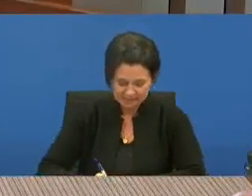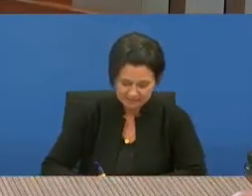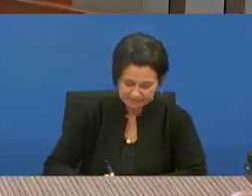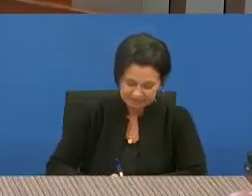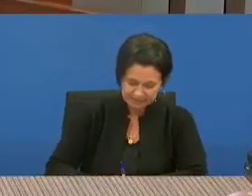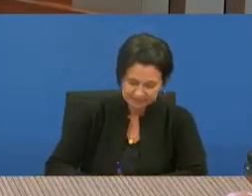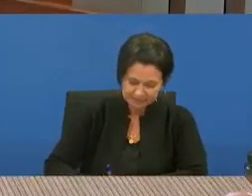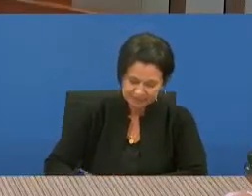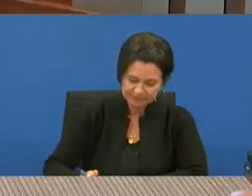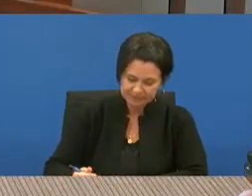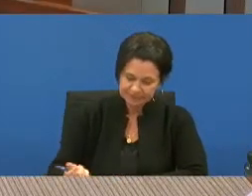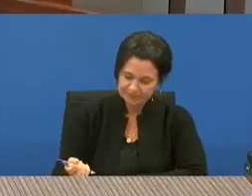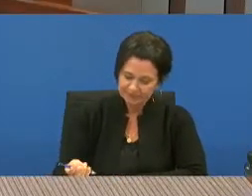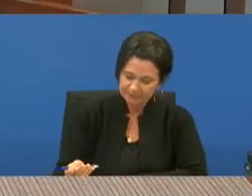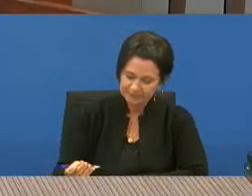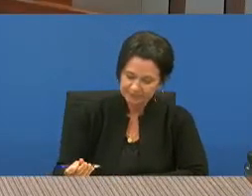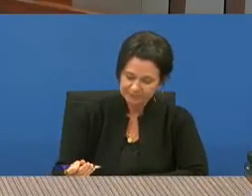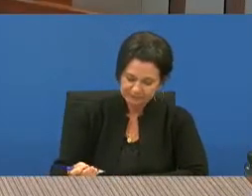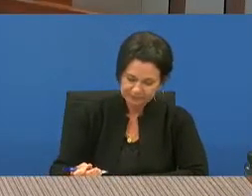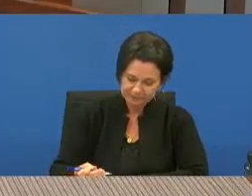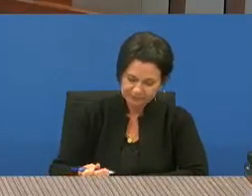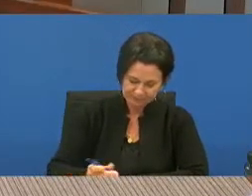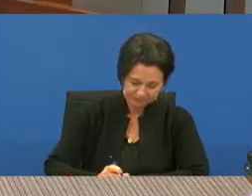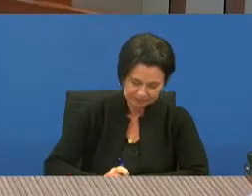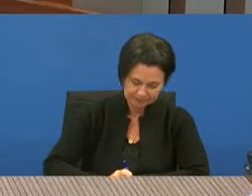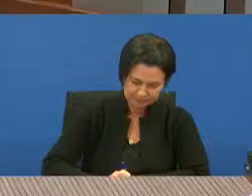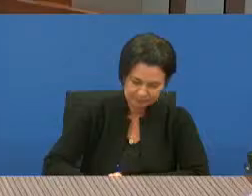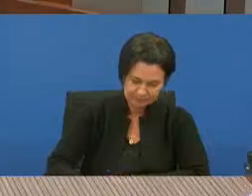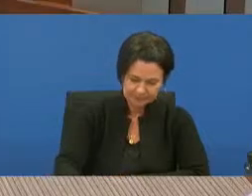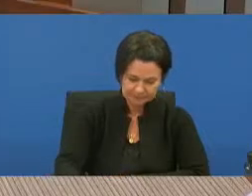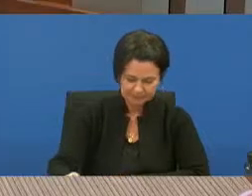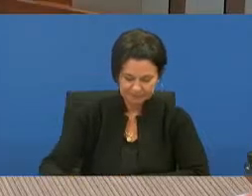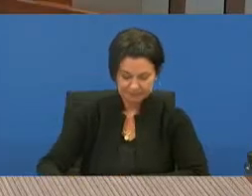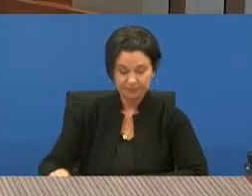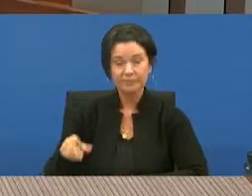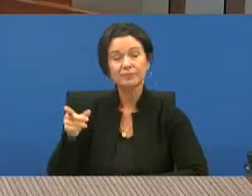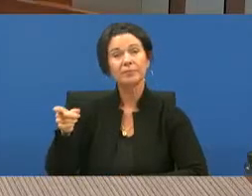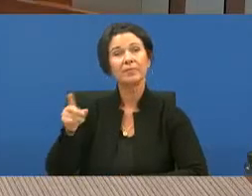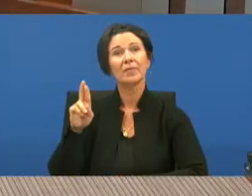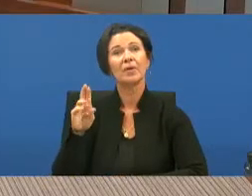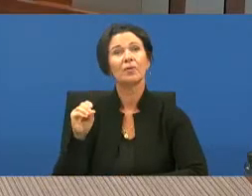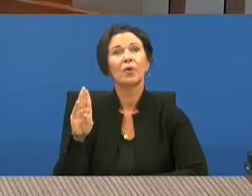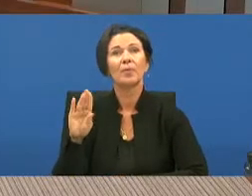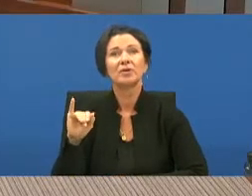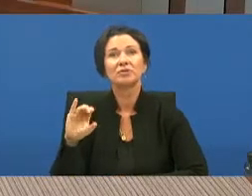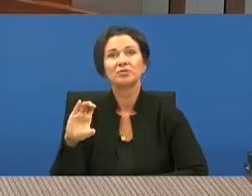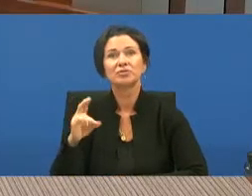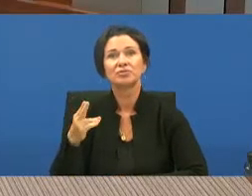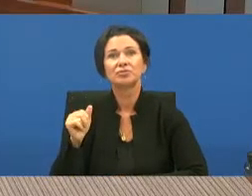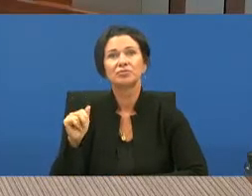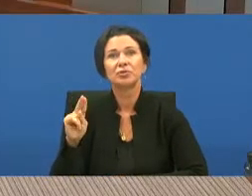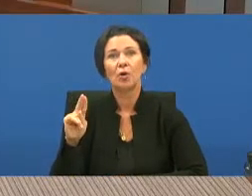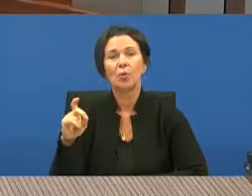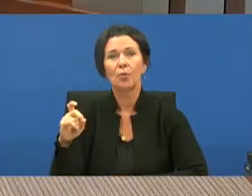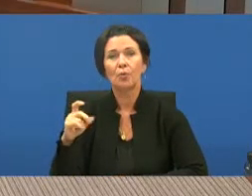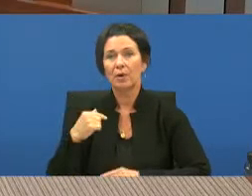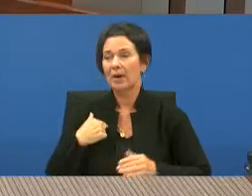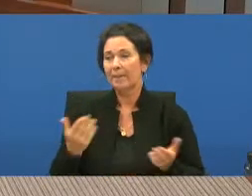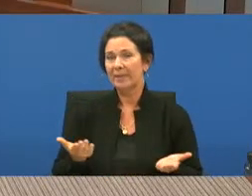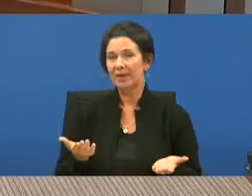We also have wishing to speak in favor of Lance Robichaux. Is that the engineer? Yes, I'm the engineer. I can answer the question.